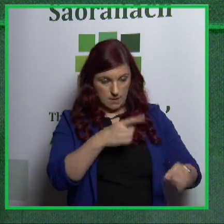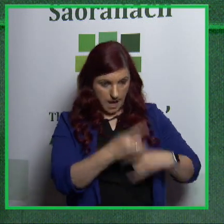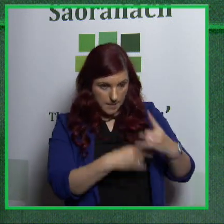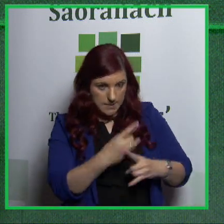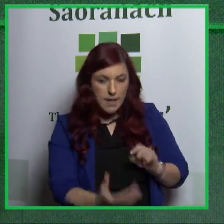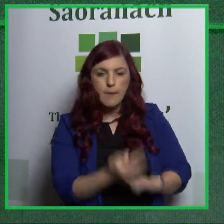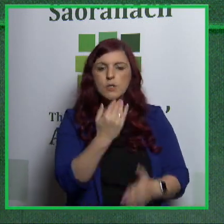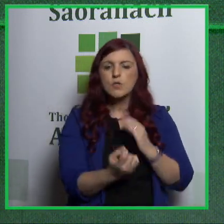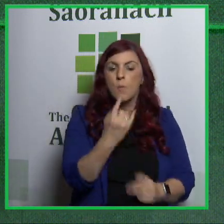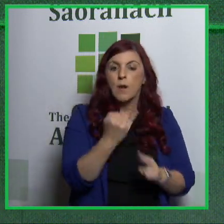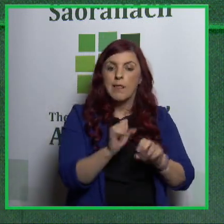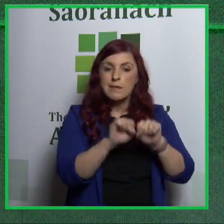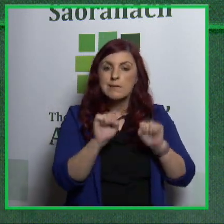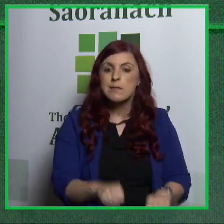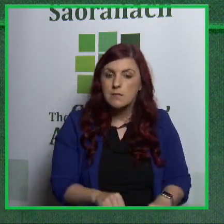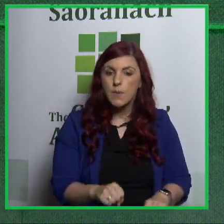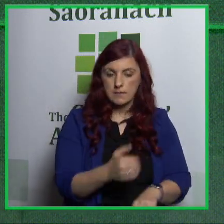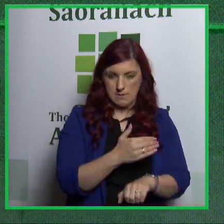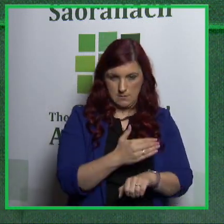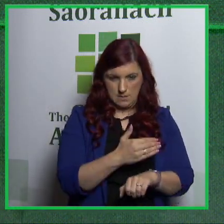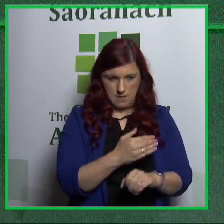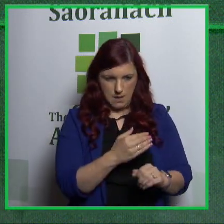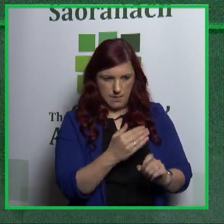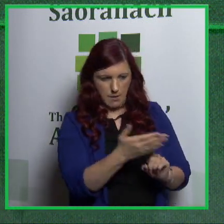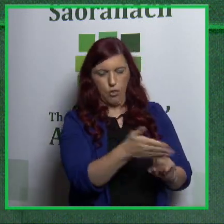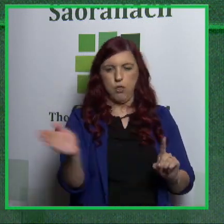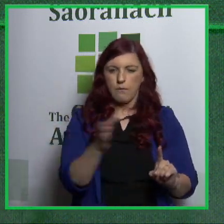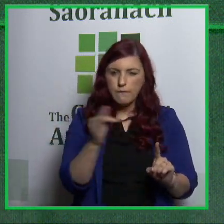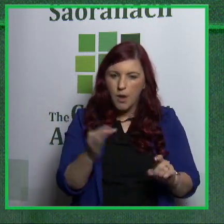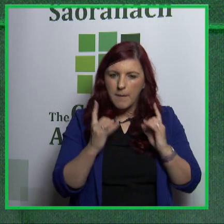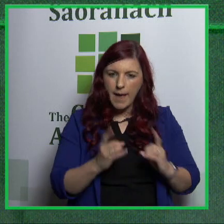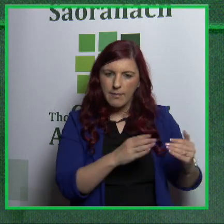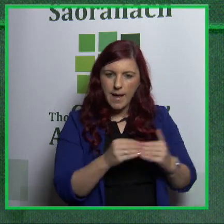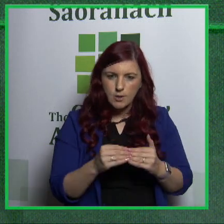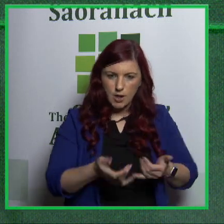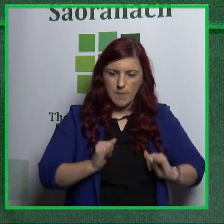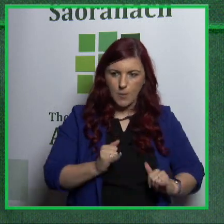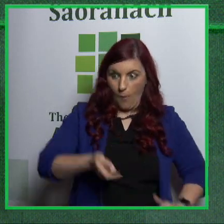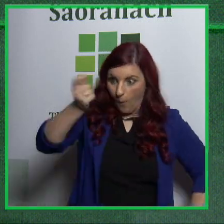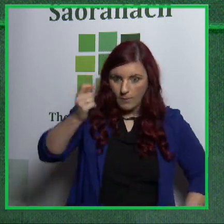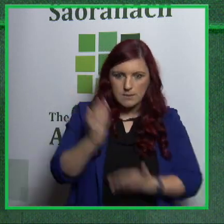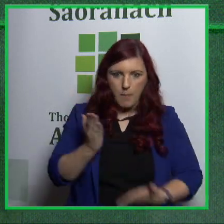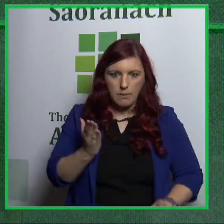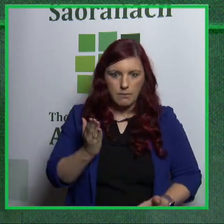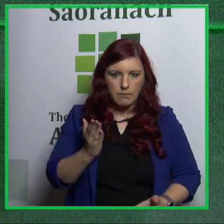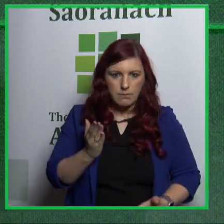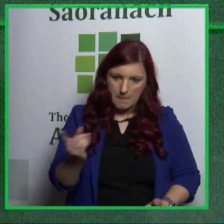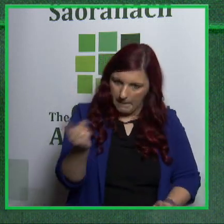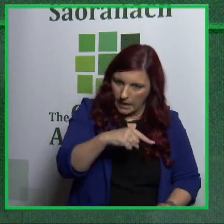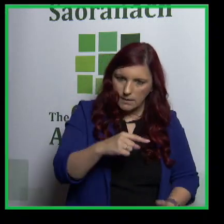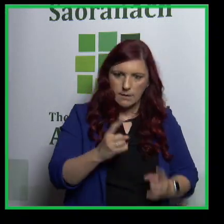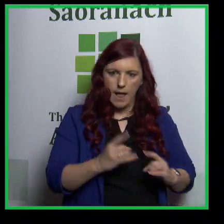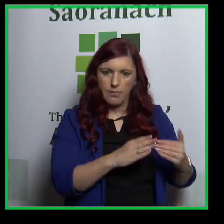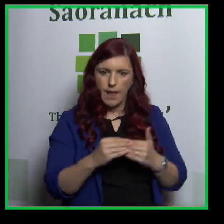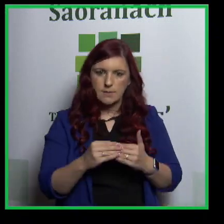if somebody within the system starts to diverge from that health-led approach, they shouldn't just be hit with fly swatter and then told, well no, back in, we've given you